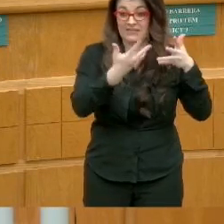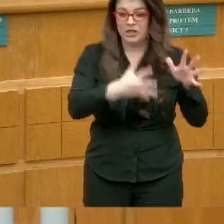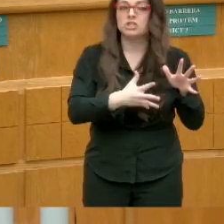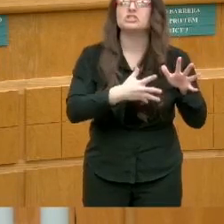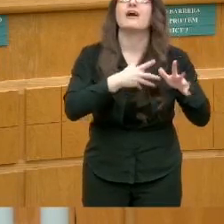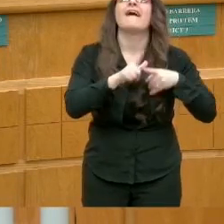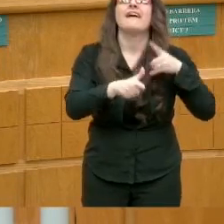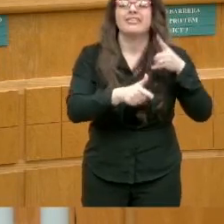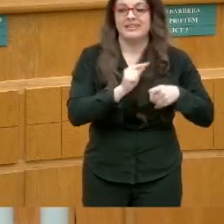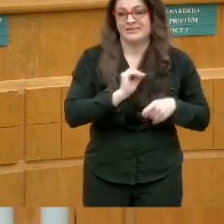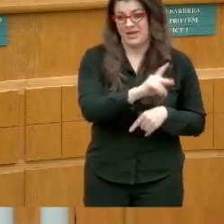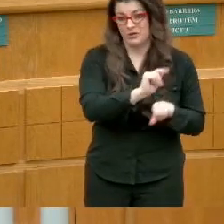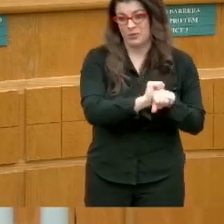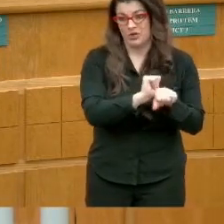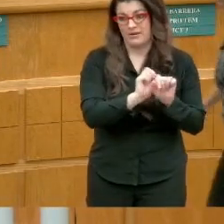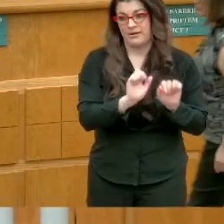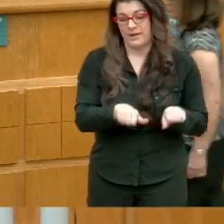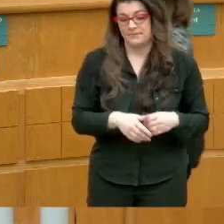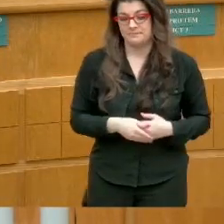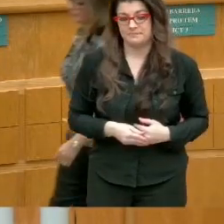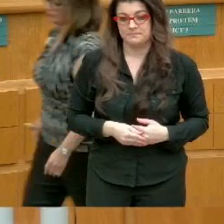thank you.